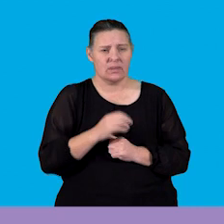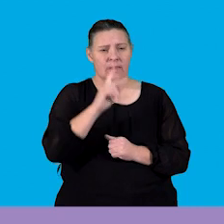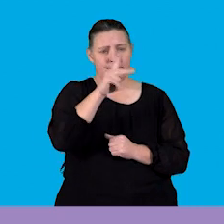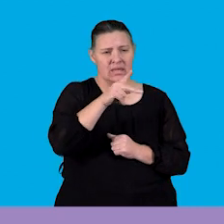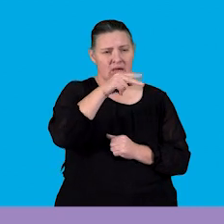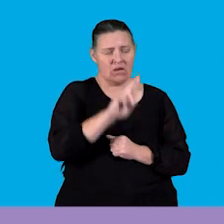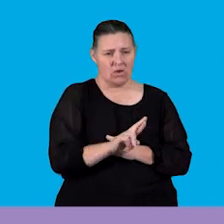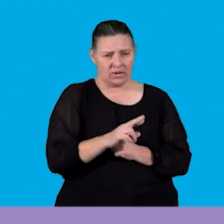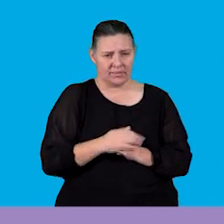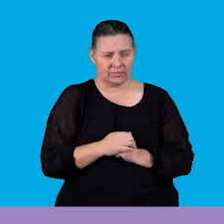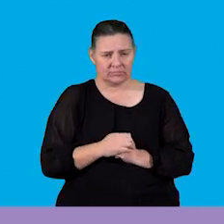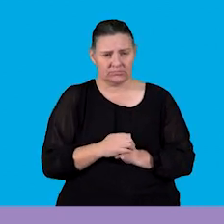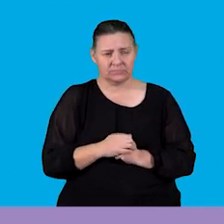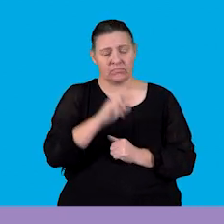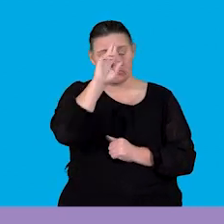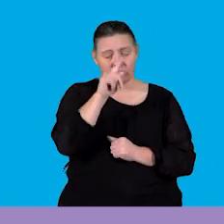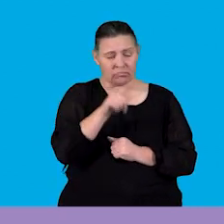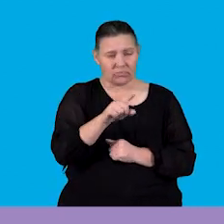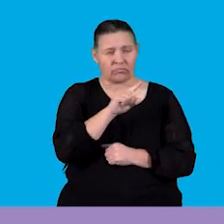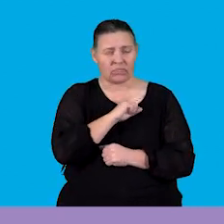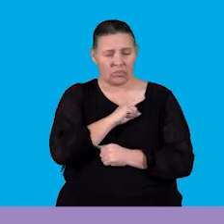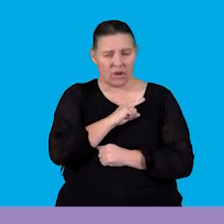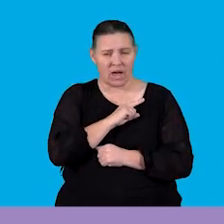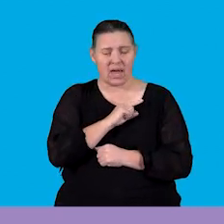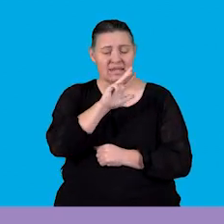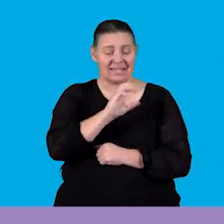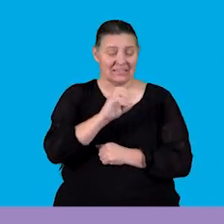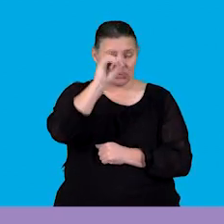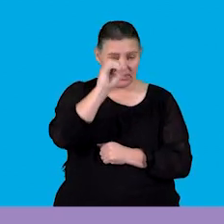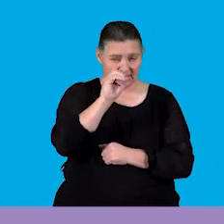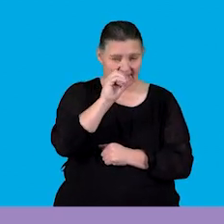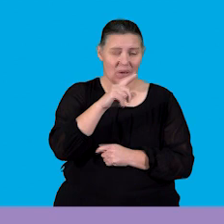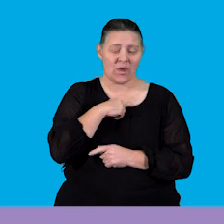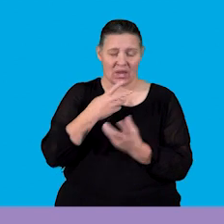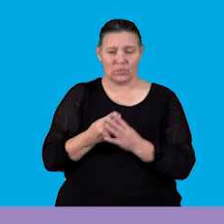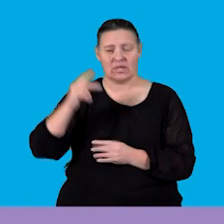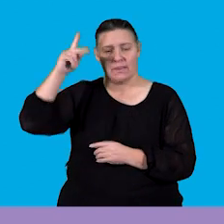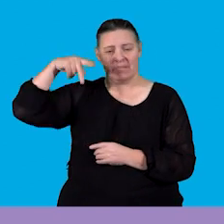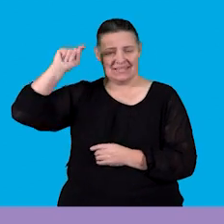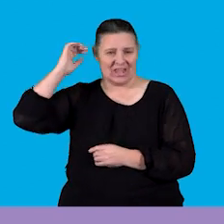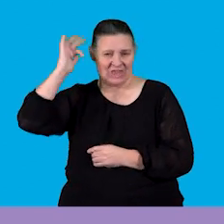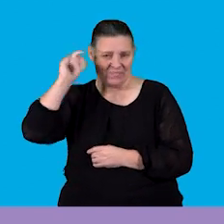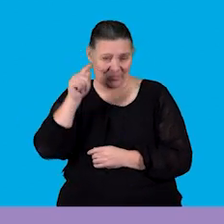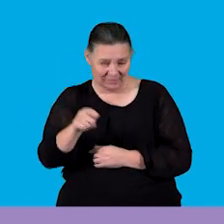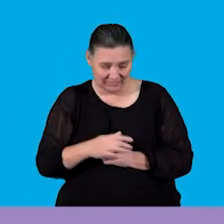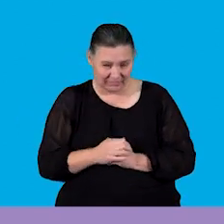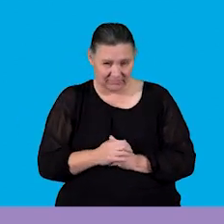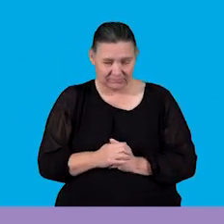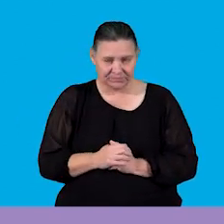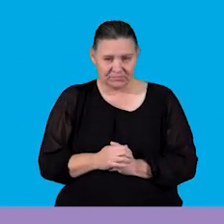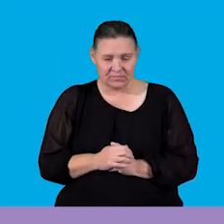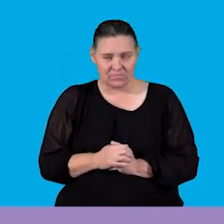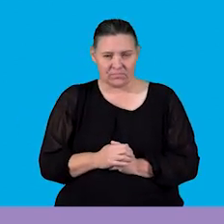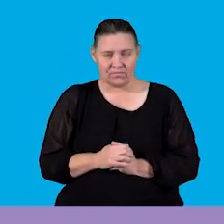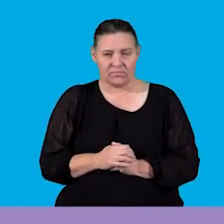calculate the length of PR. Now remember, because this is a right-angled triangle, it means that we can find that